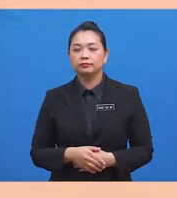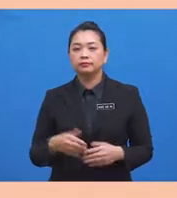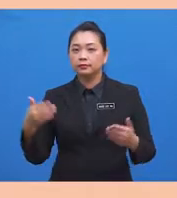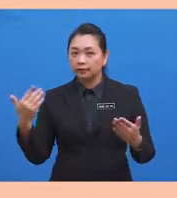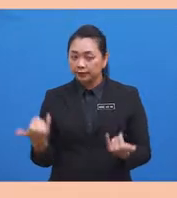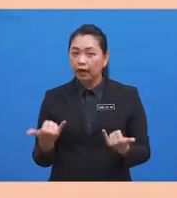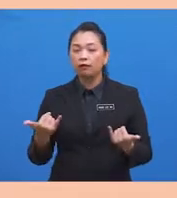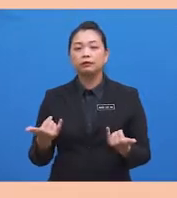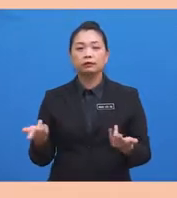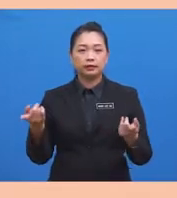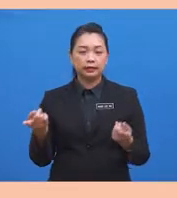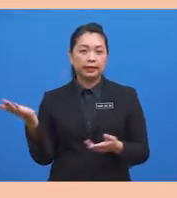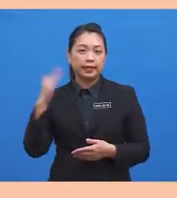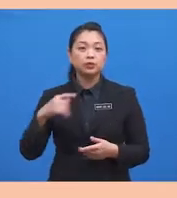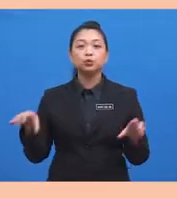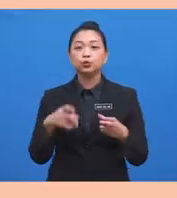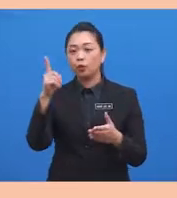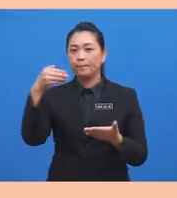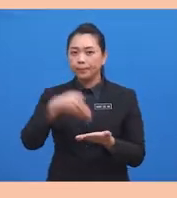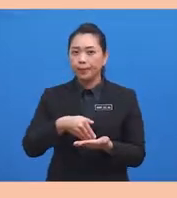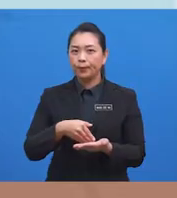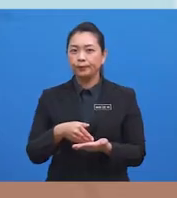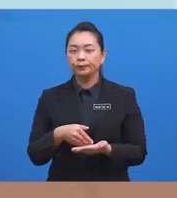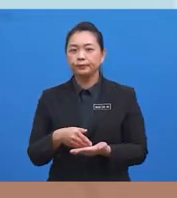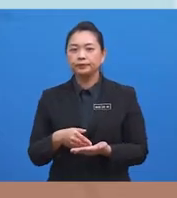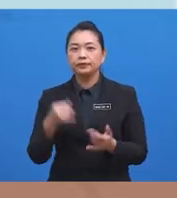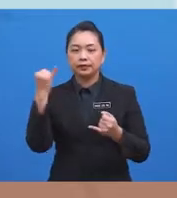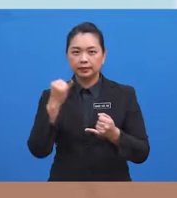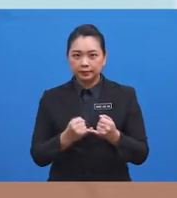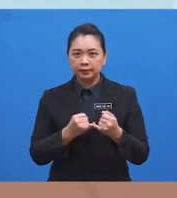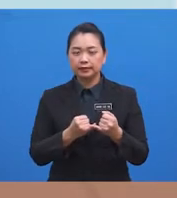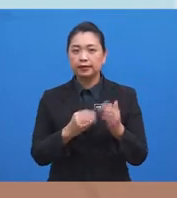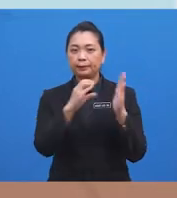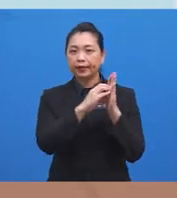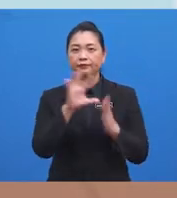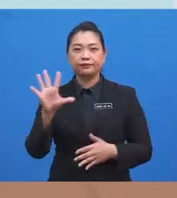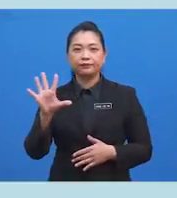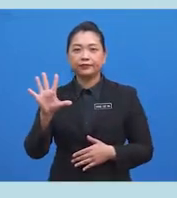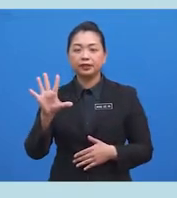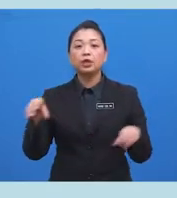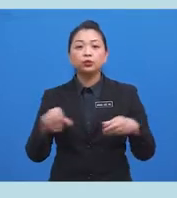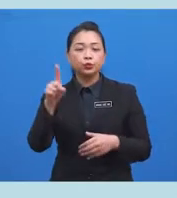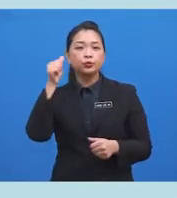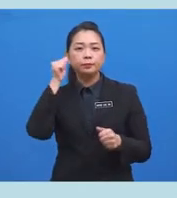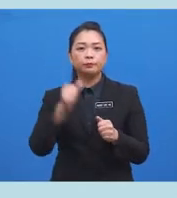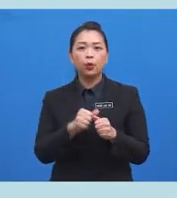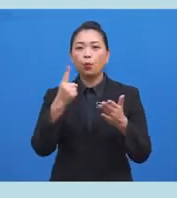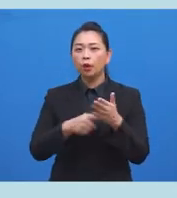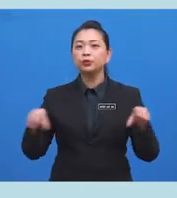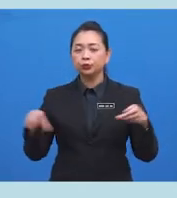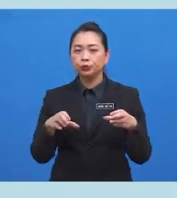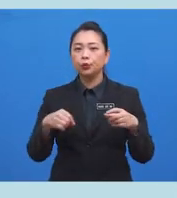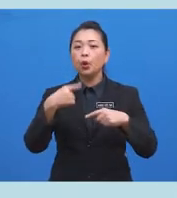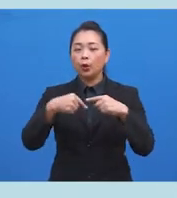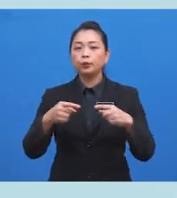more together, but at a faster rate, okay? The last paragraph, paragraph 5. Do you remember what to